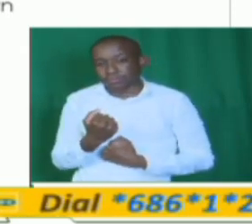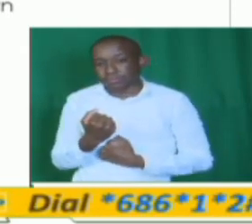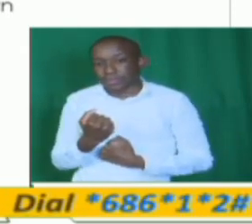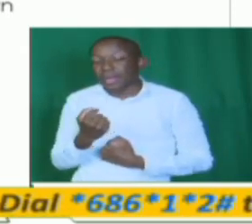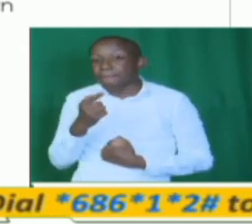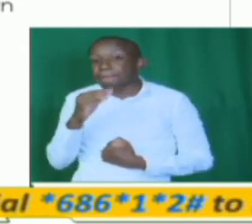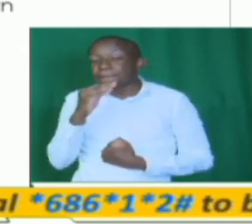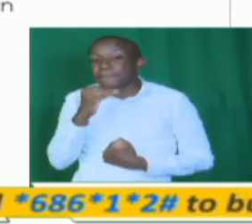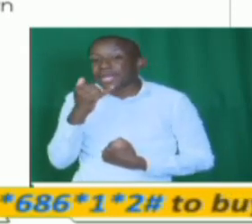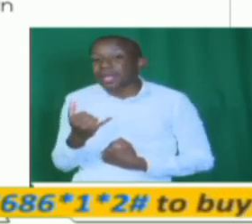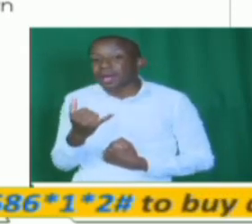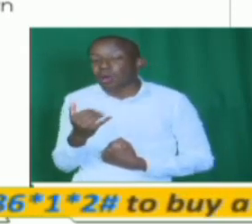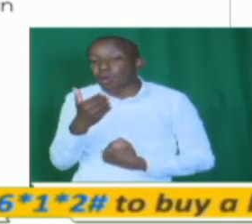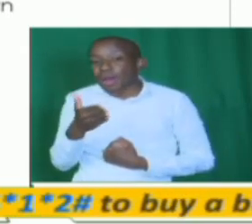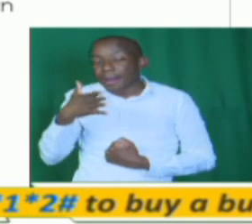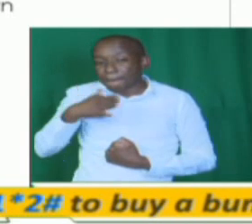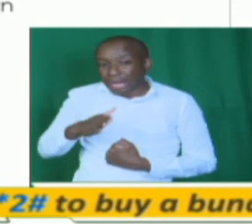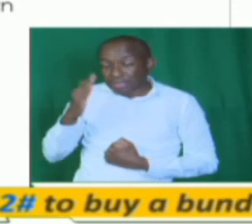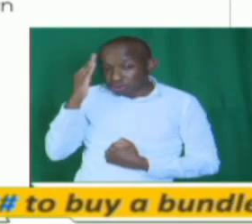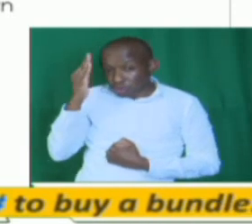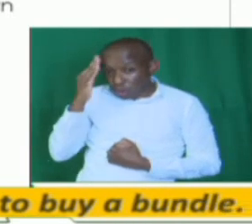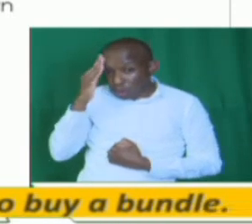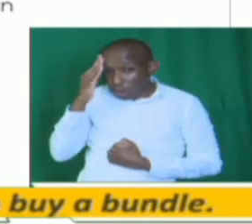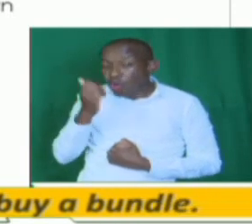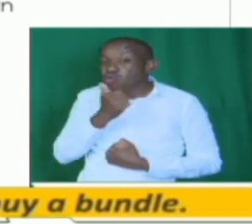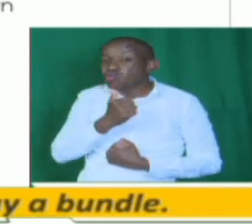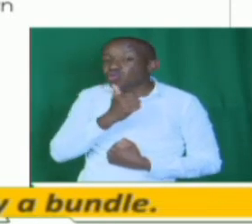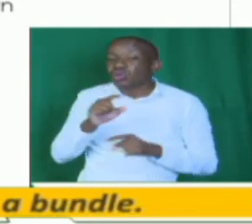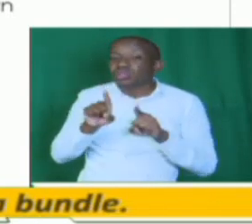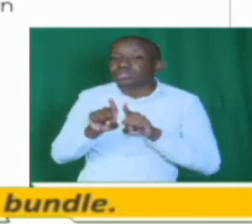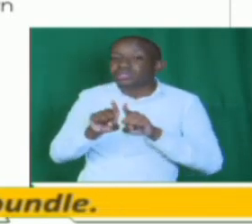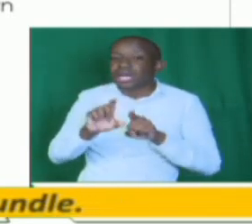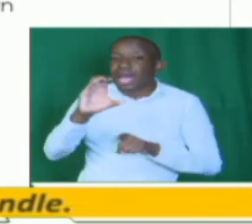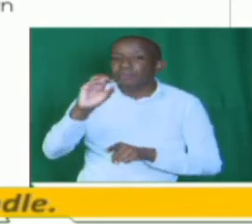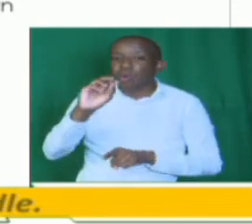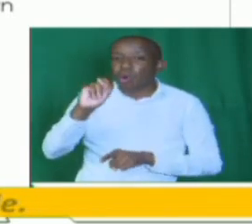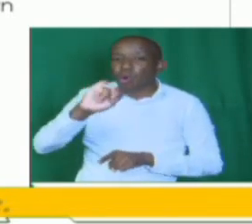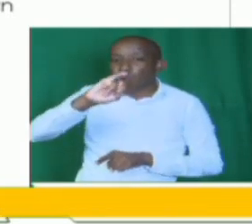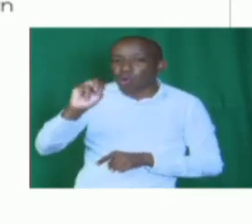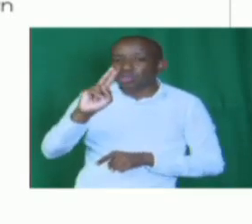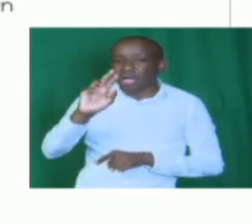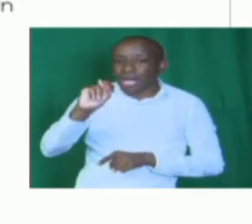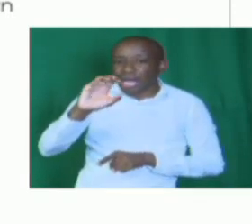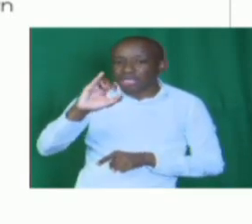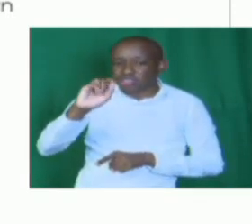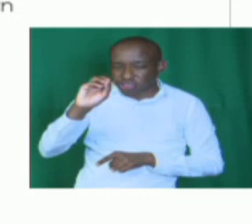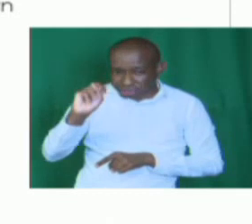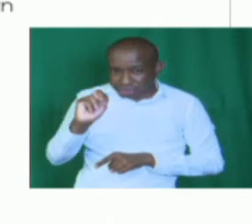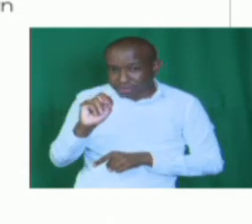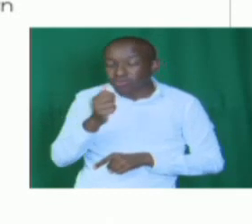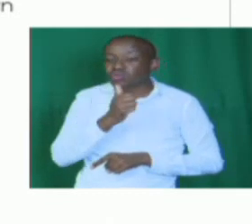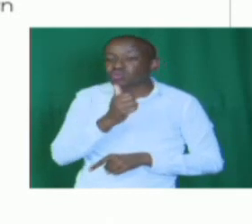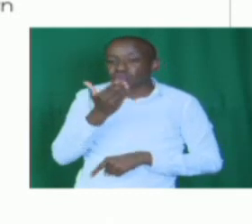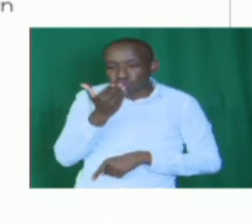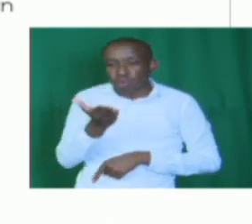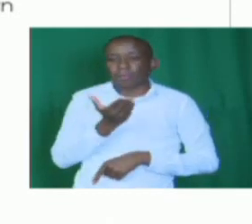in that, you are expected to use conjunctions or words like whereas.